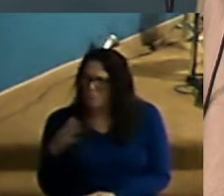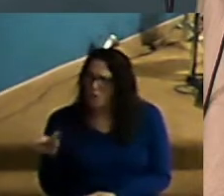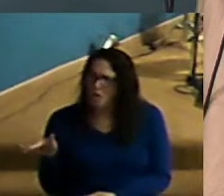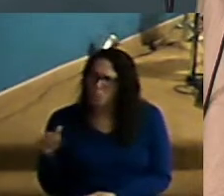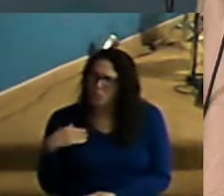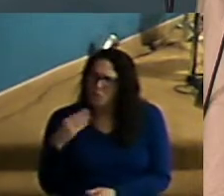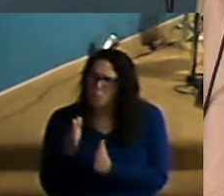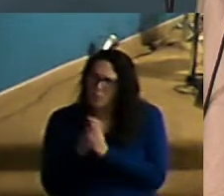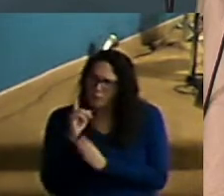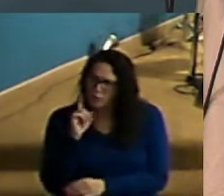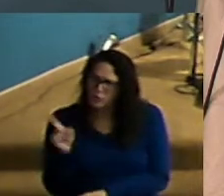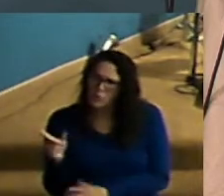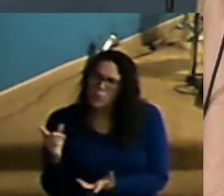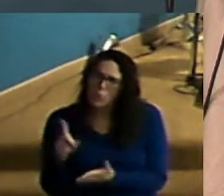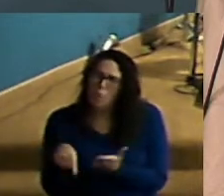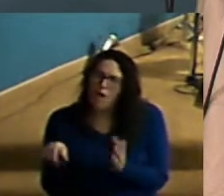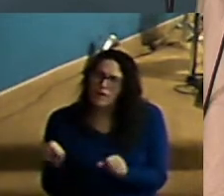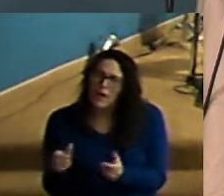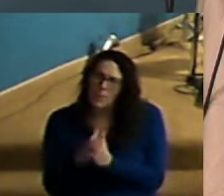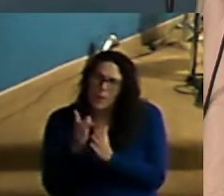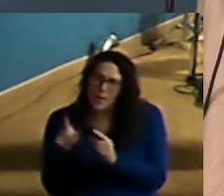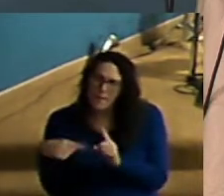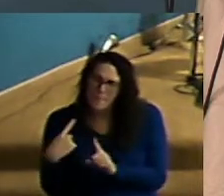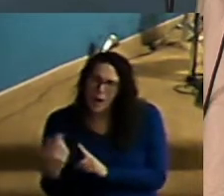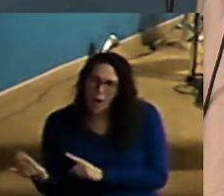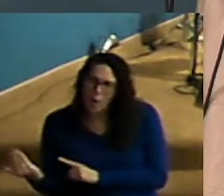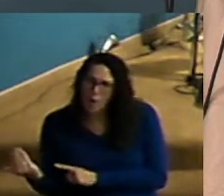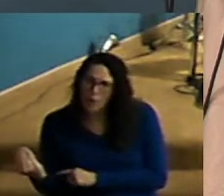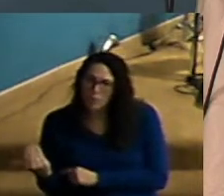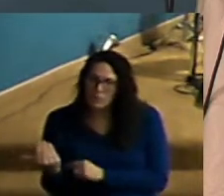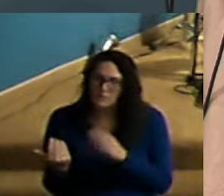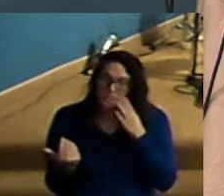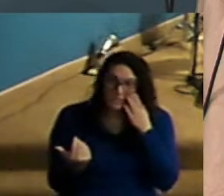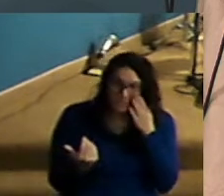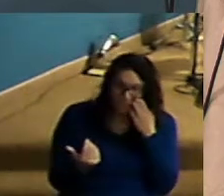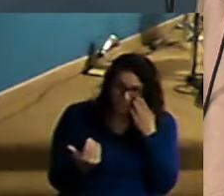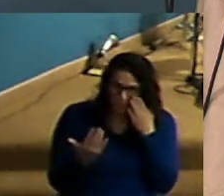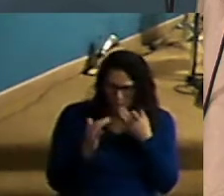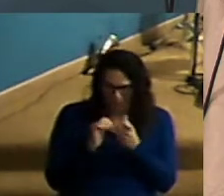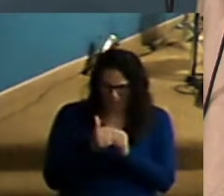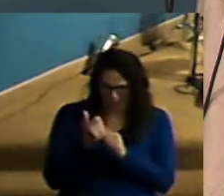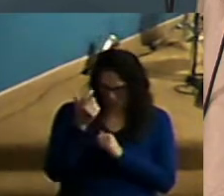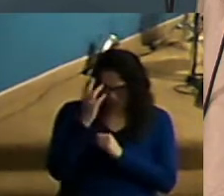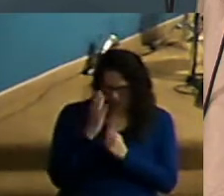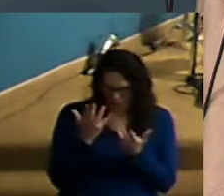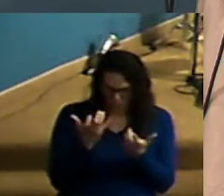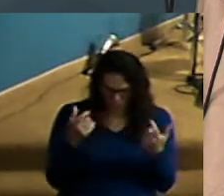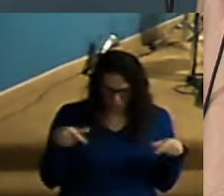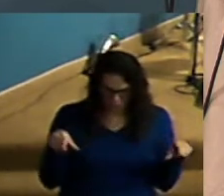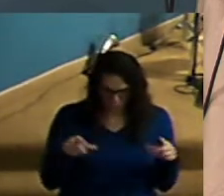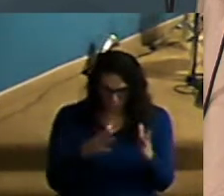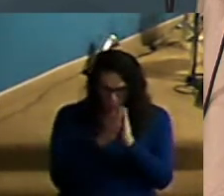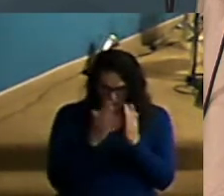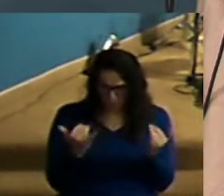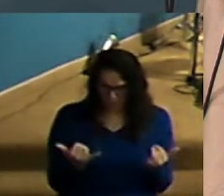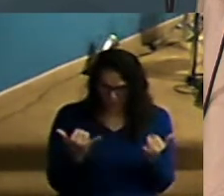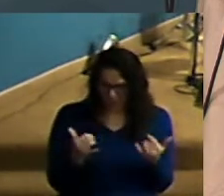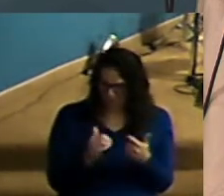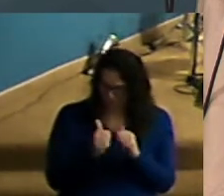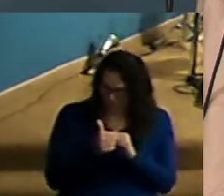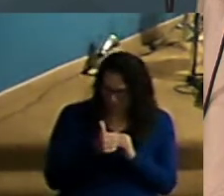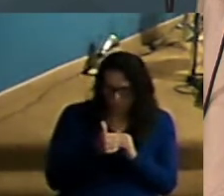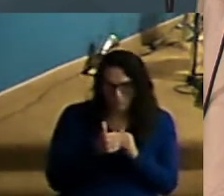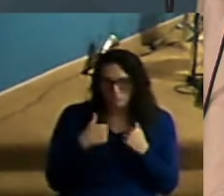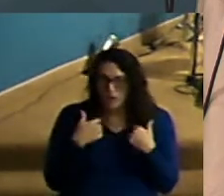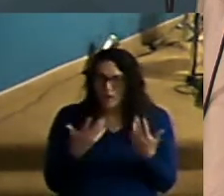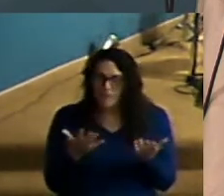you. What can I pray for you about? So how does God want you to be praying right now? So I invite you, if you want to